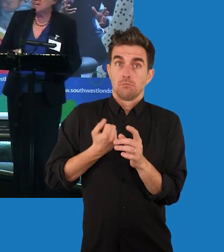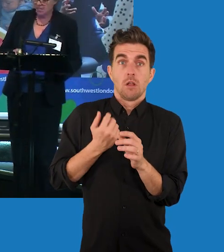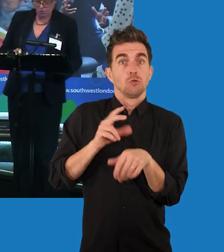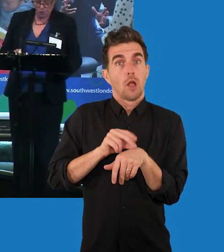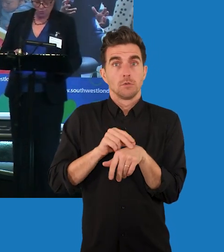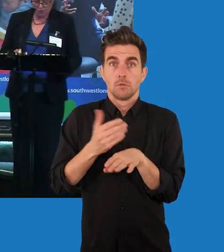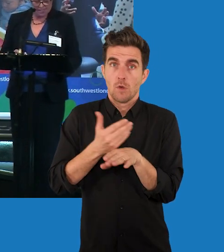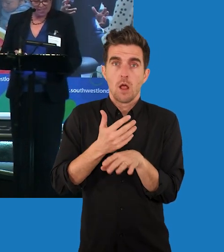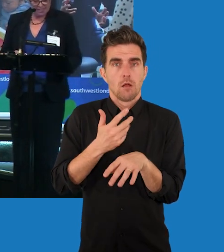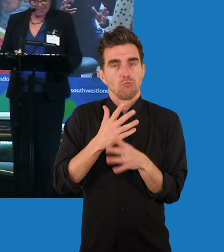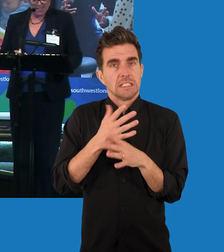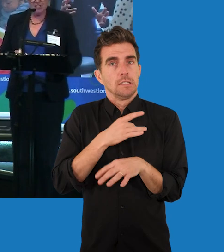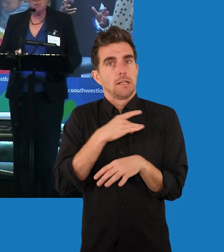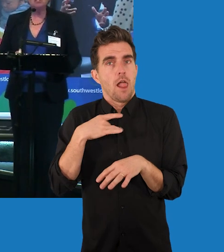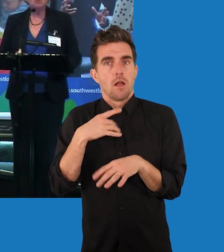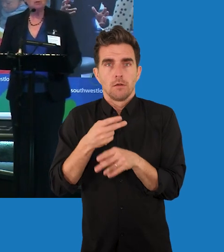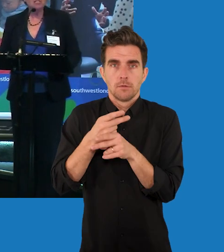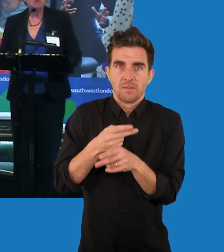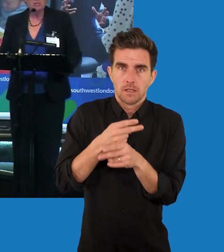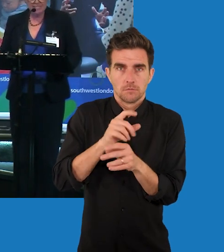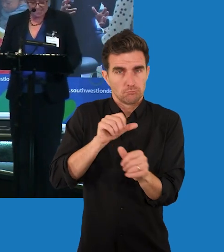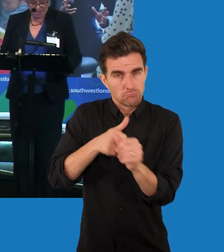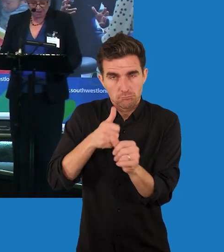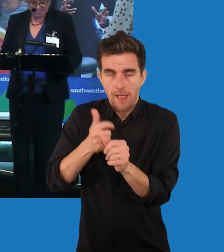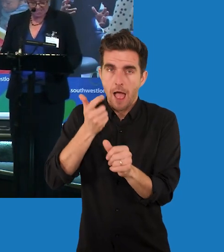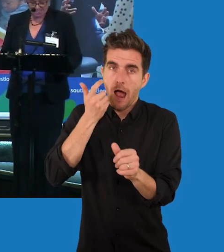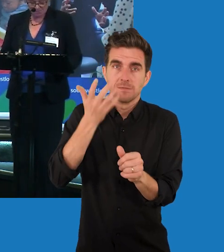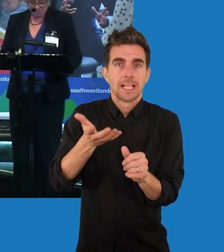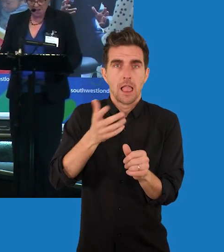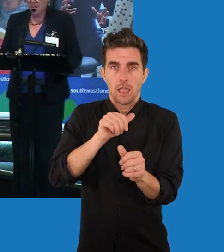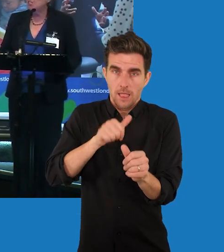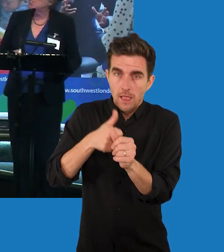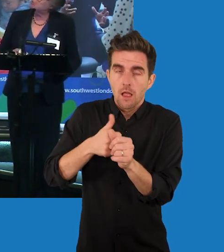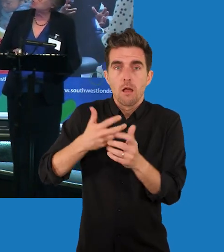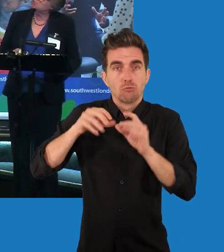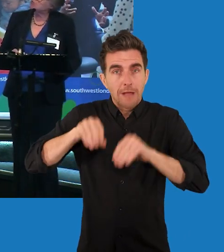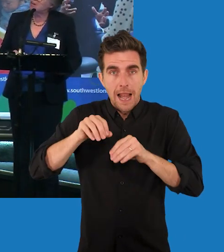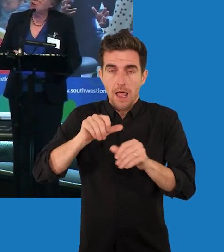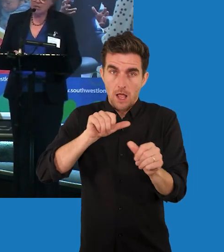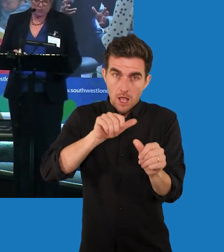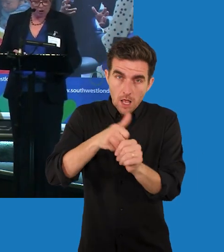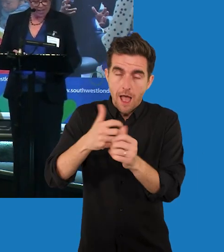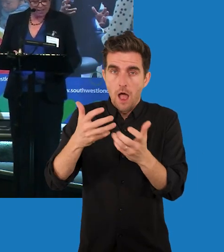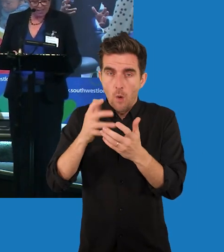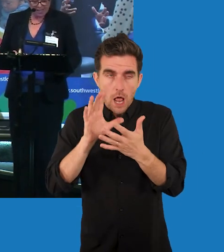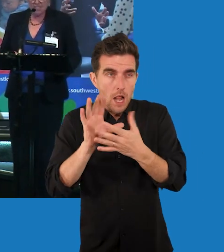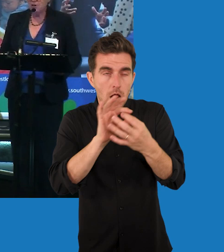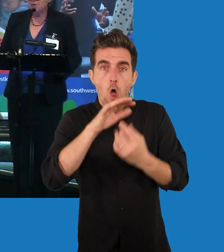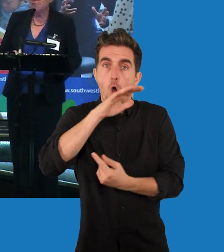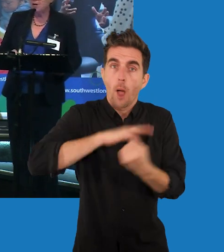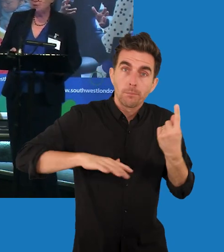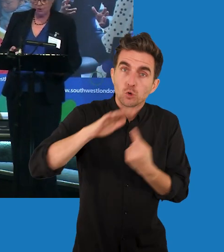as their clinical supervisor, and she's been supporting them on a day-to-day basis. As she supports also their ongoing training